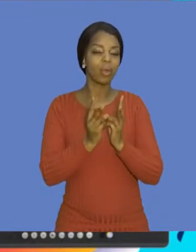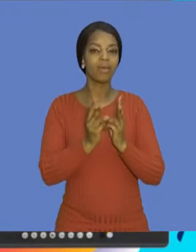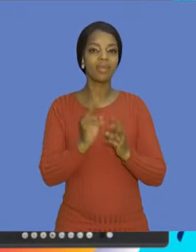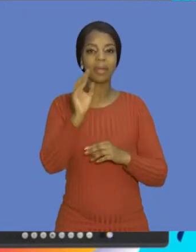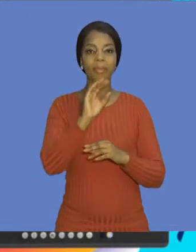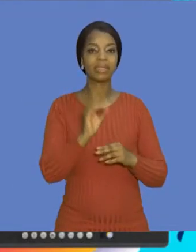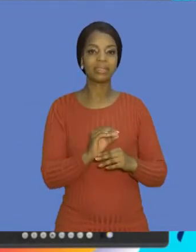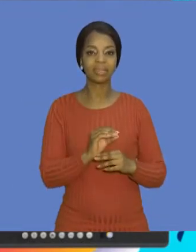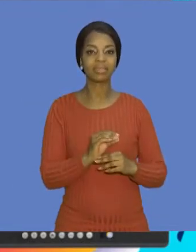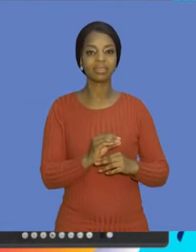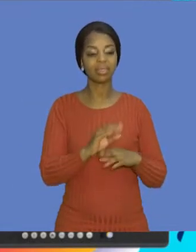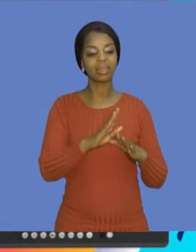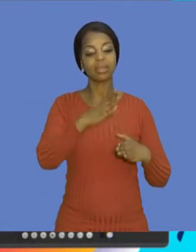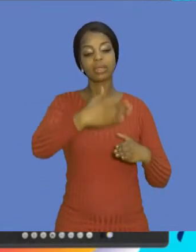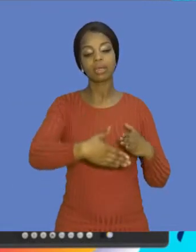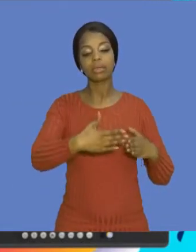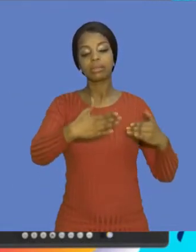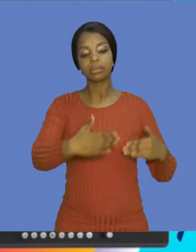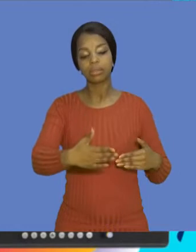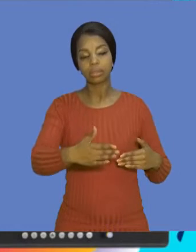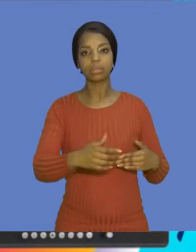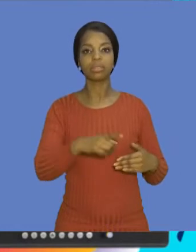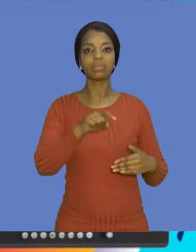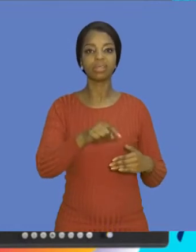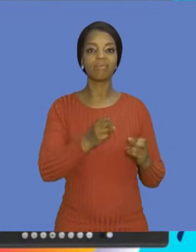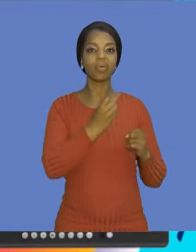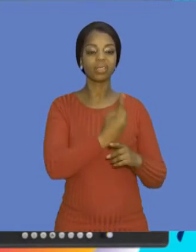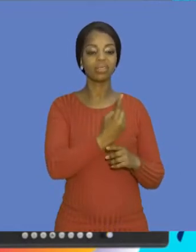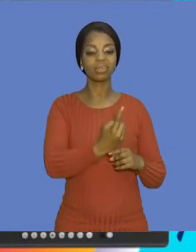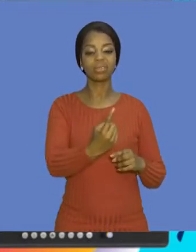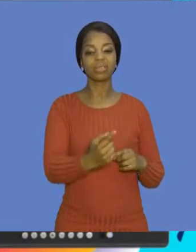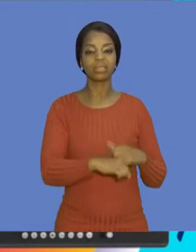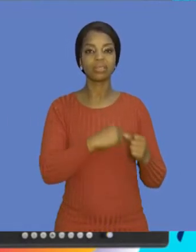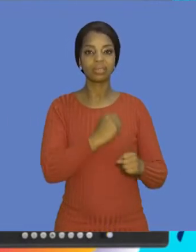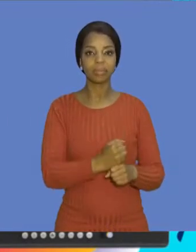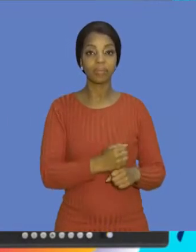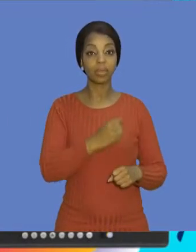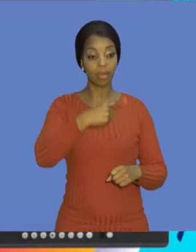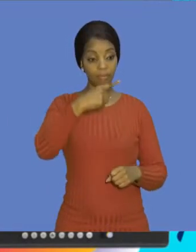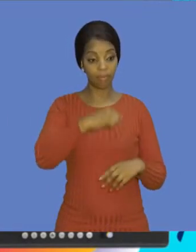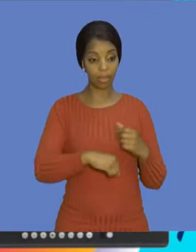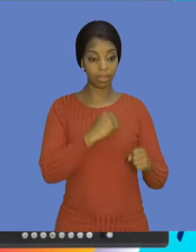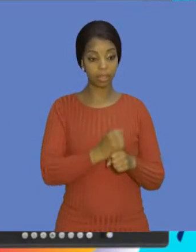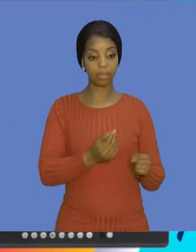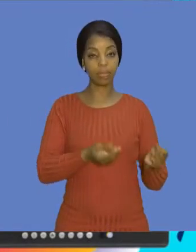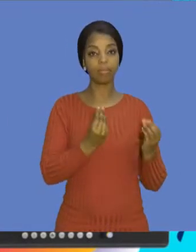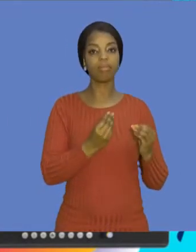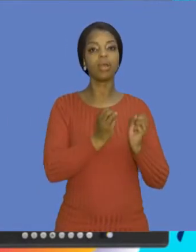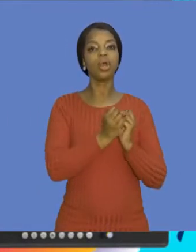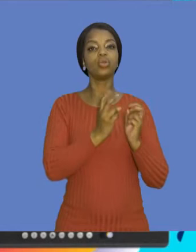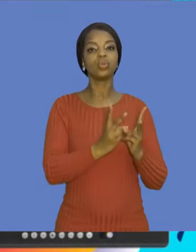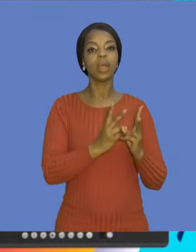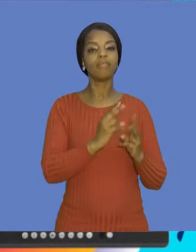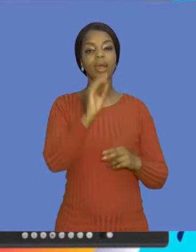you have at the end of that year, each and every year. So if for the first year I get 12%, which